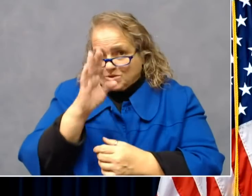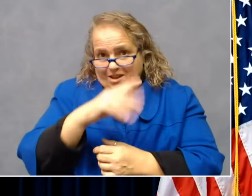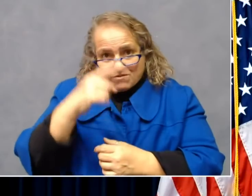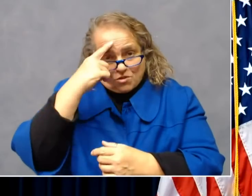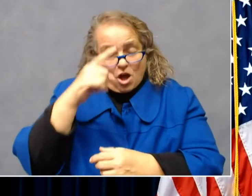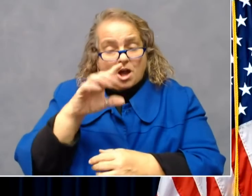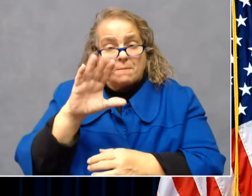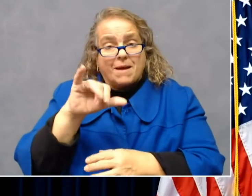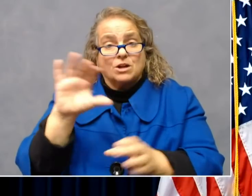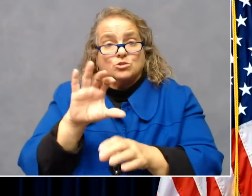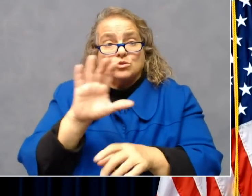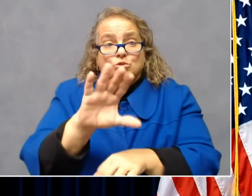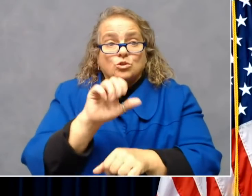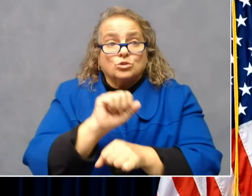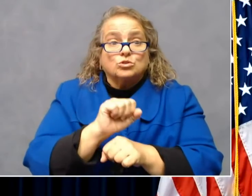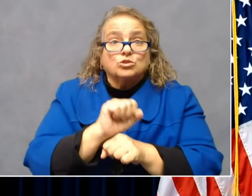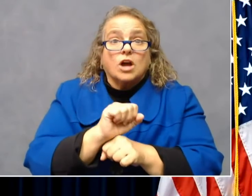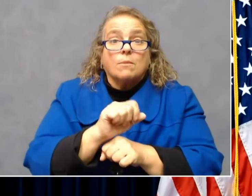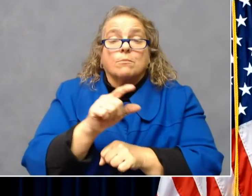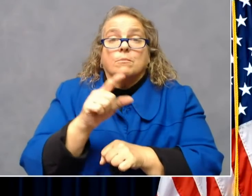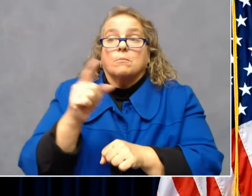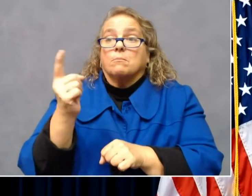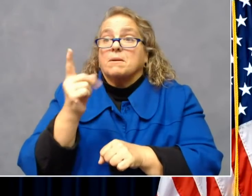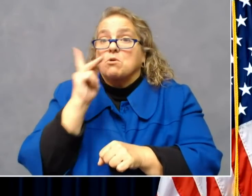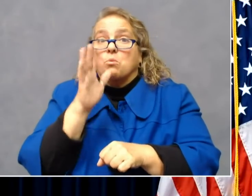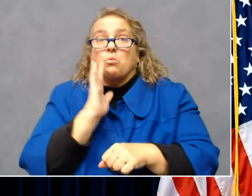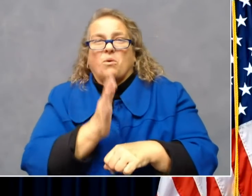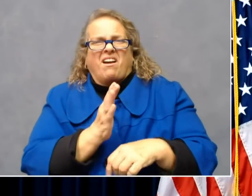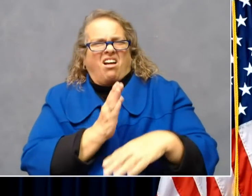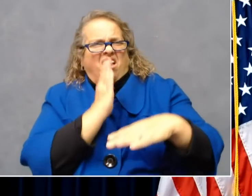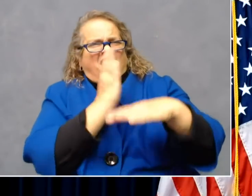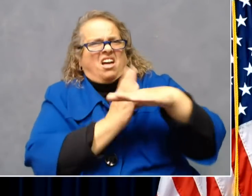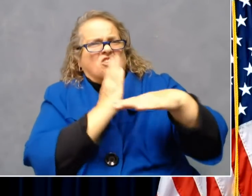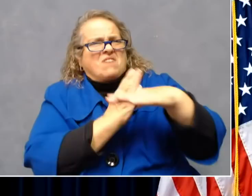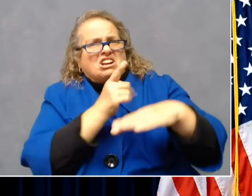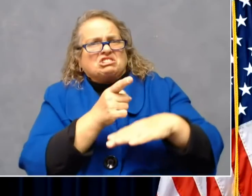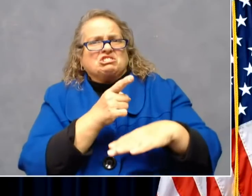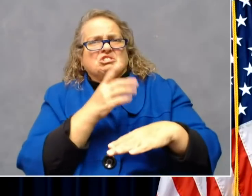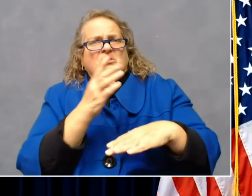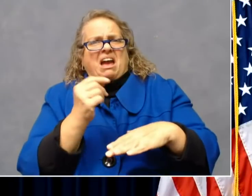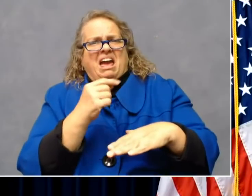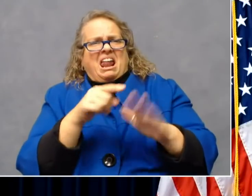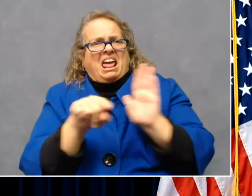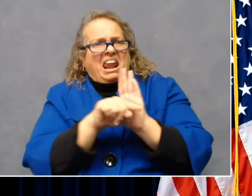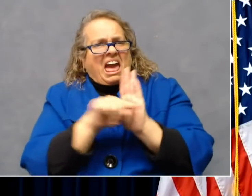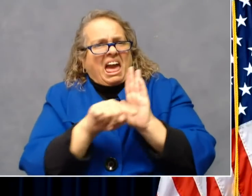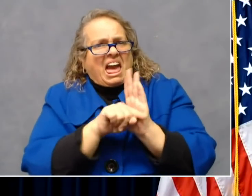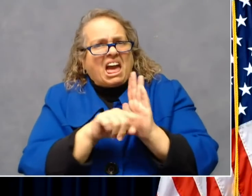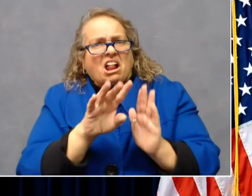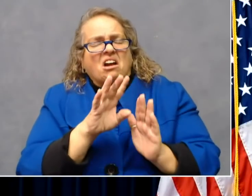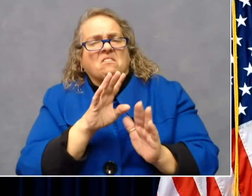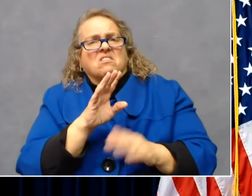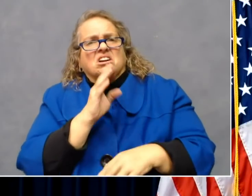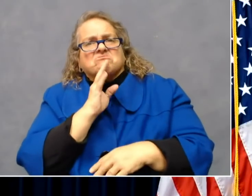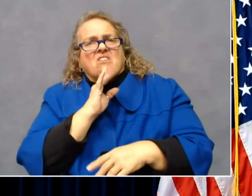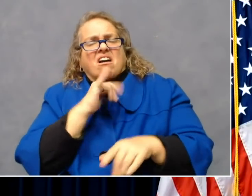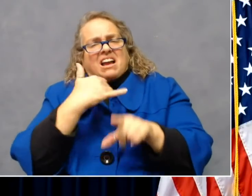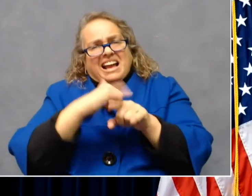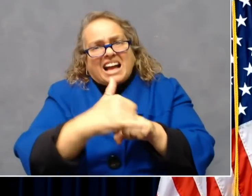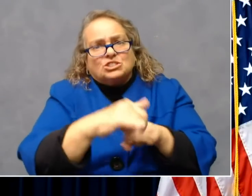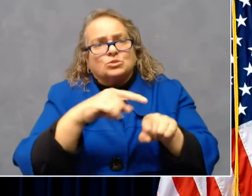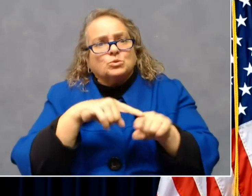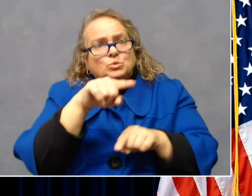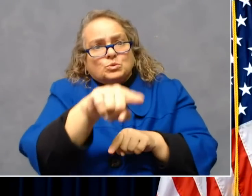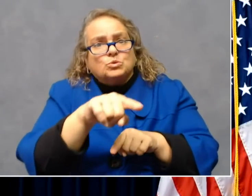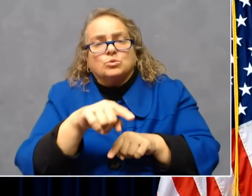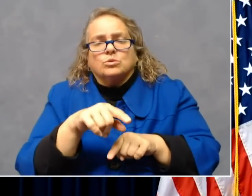harassed and you'd be threatened while you're trying to save people's lives. My faith teaches me that doing the right thing is supposed to be hard. And maybe none